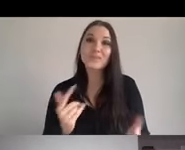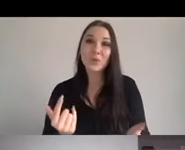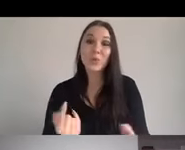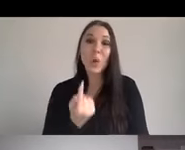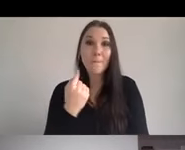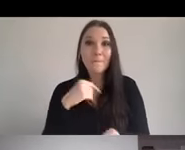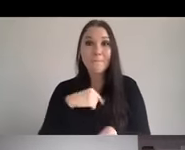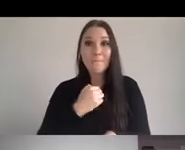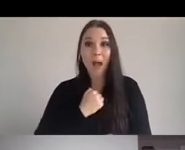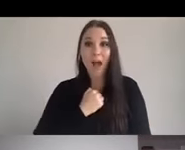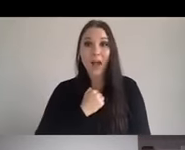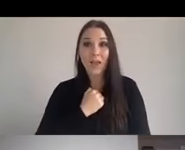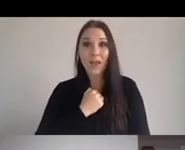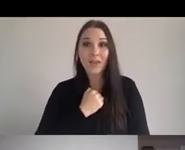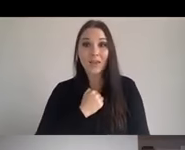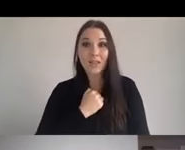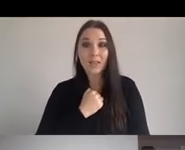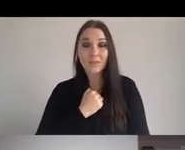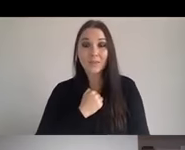my very, very